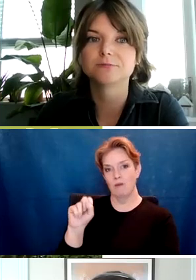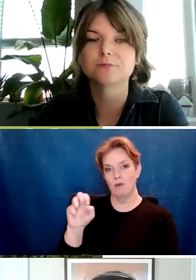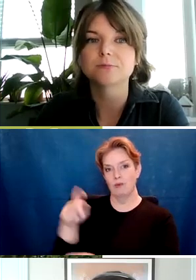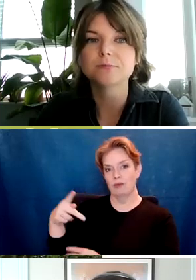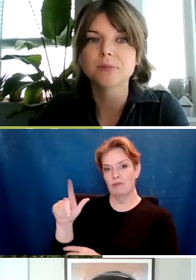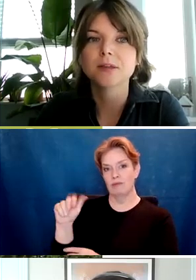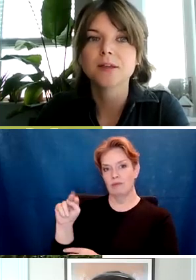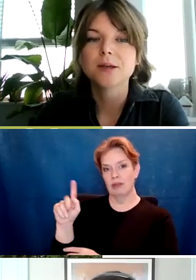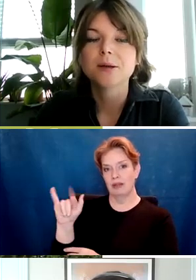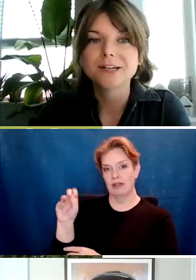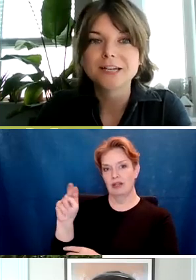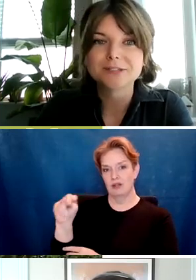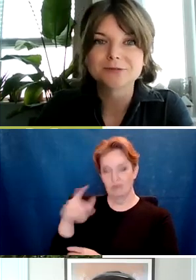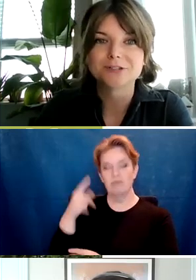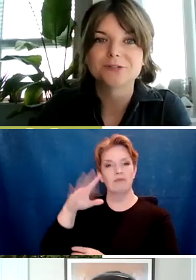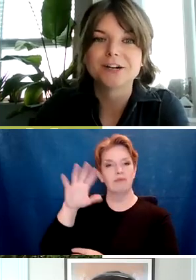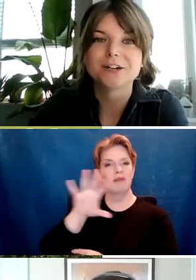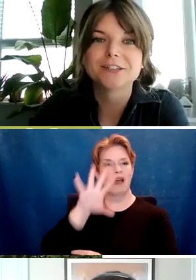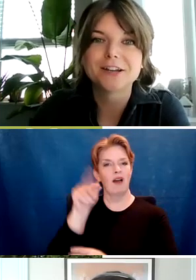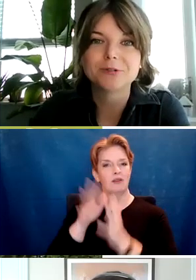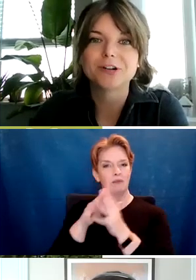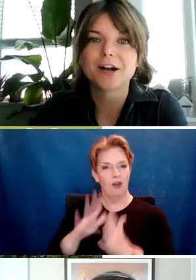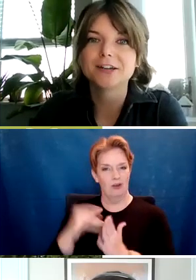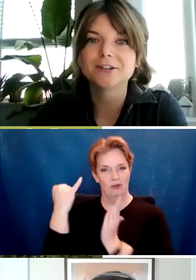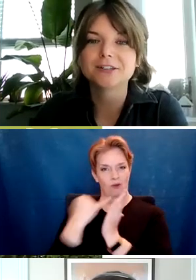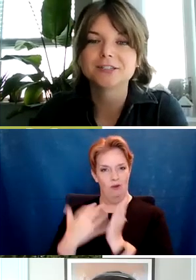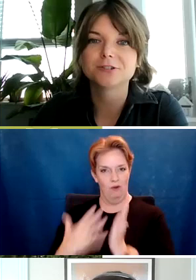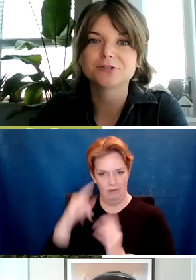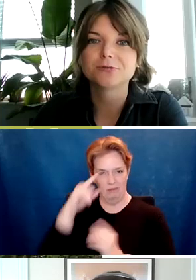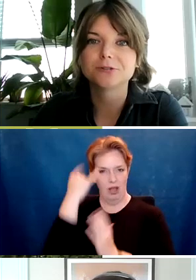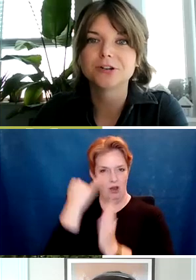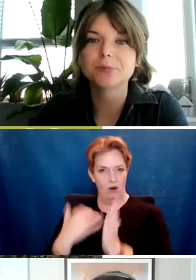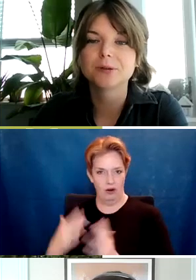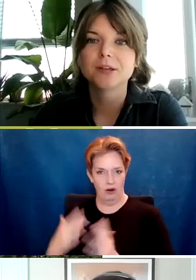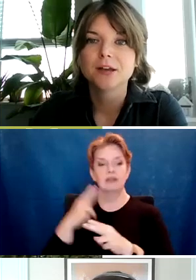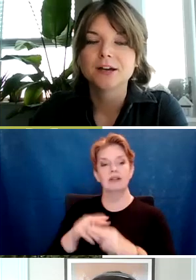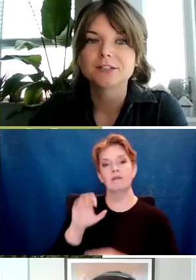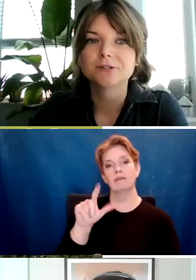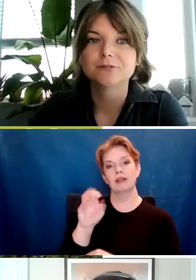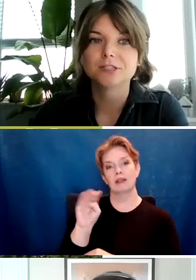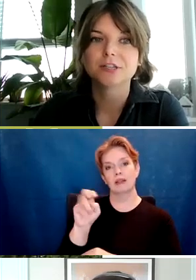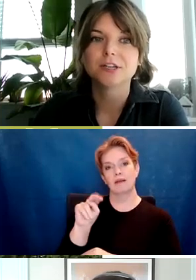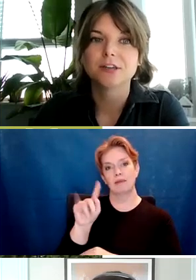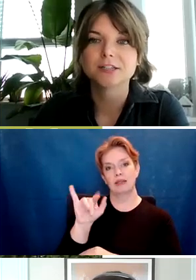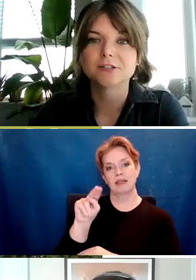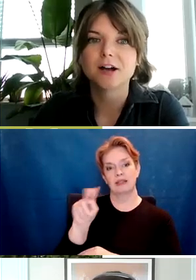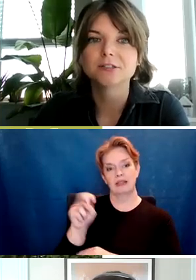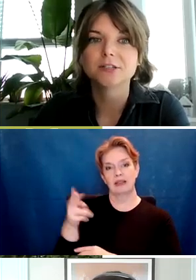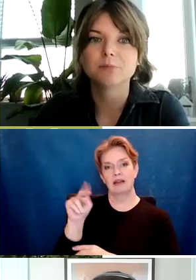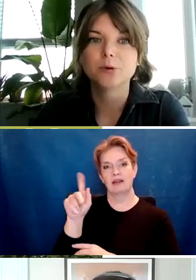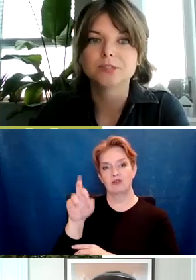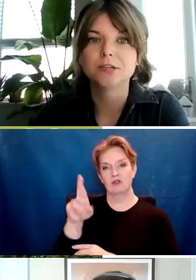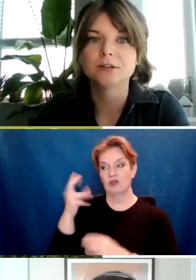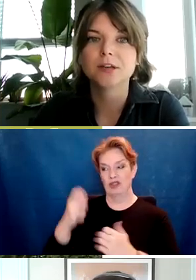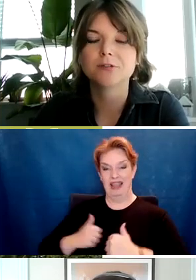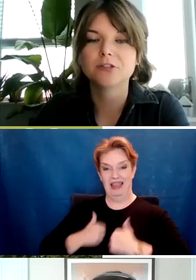life. My name is Rachel Reichert, and I'm your guide on this virtual road trip. I also oversee the Castle House